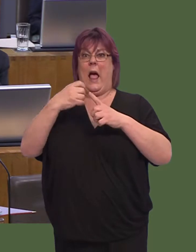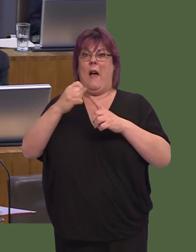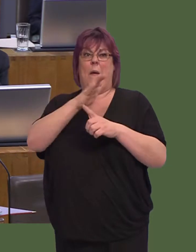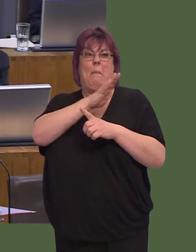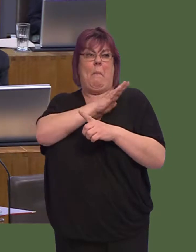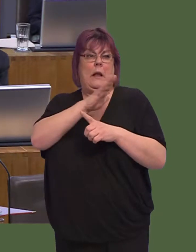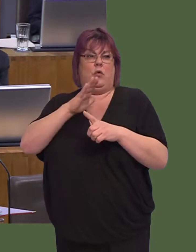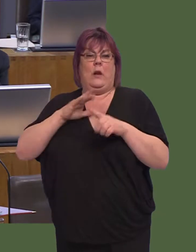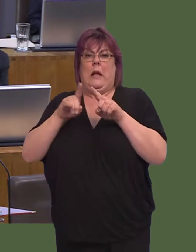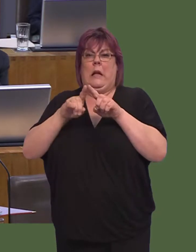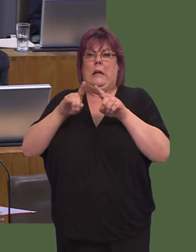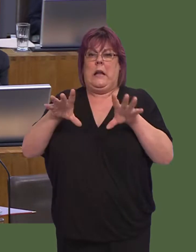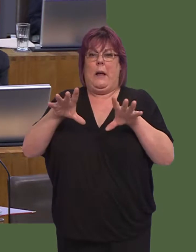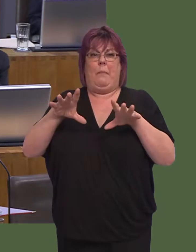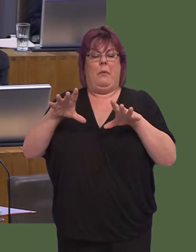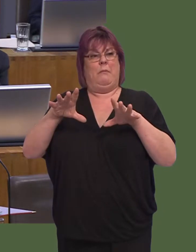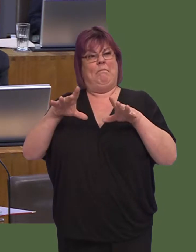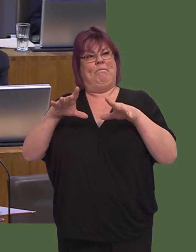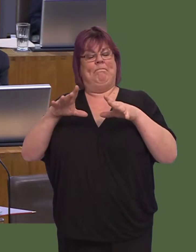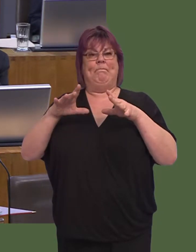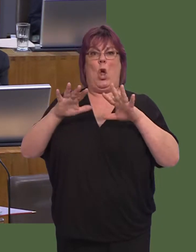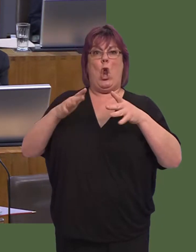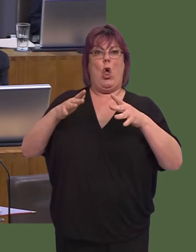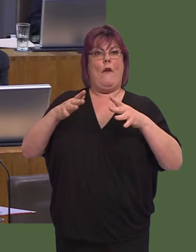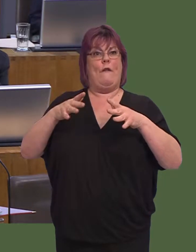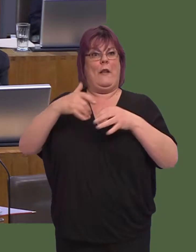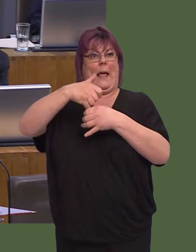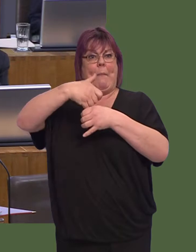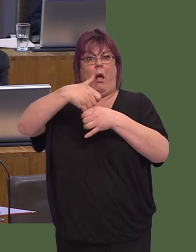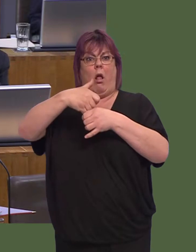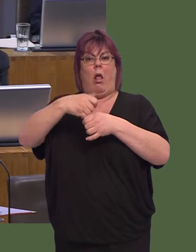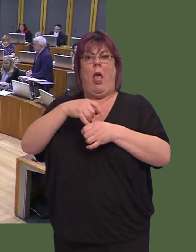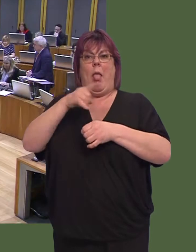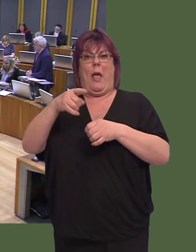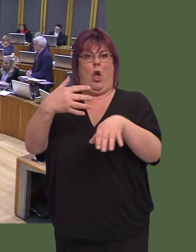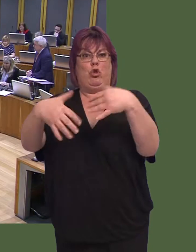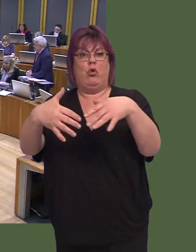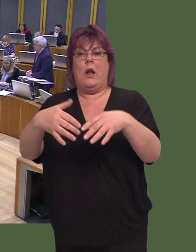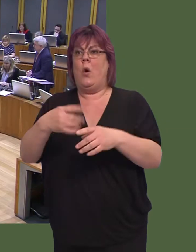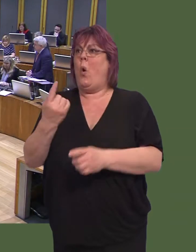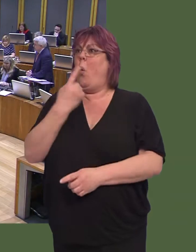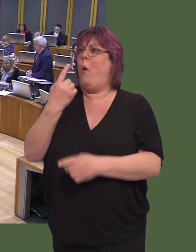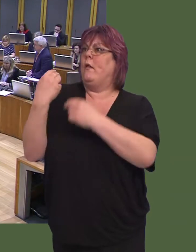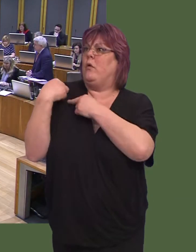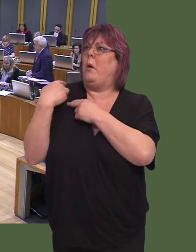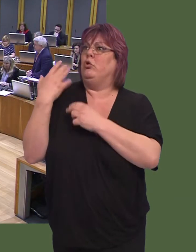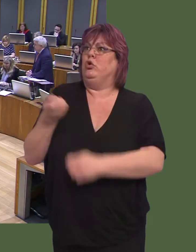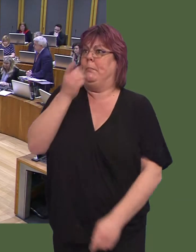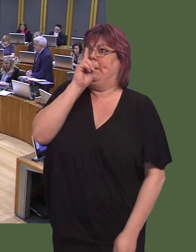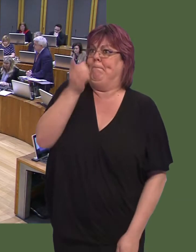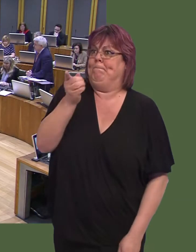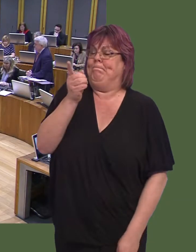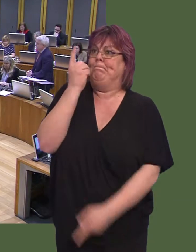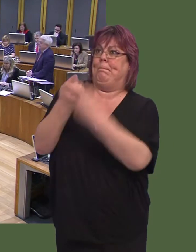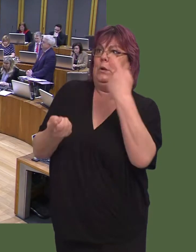military-grade nerve agent. Whoever was responsible for that needs to be brought to justice. Well, I thank the First Minister for that very